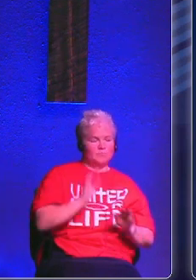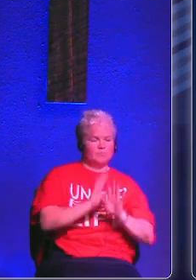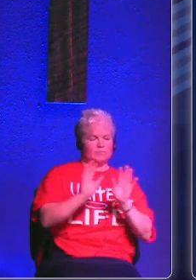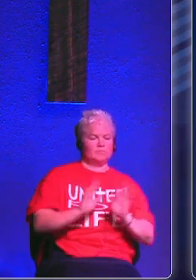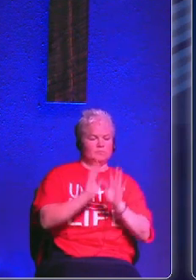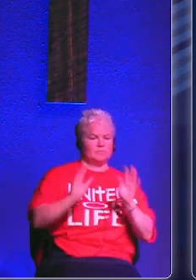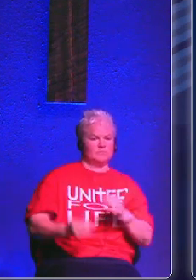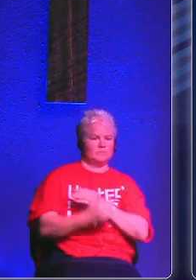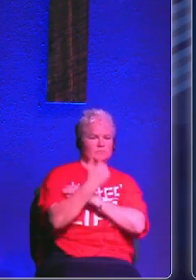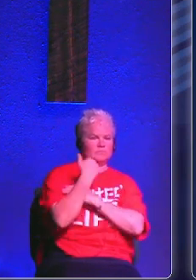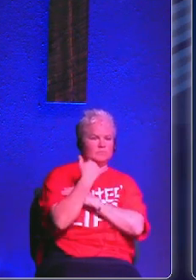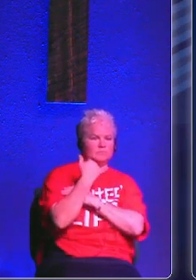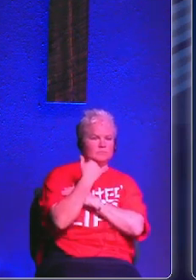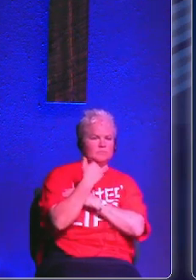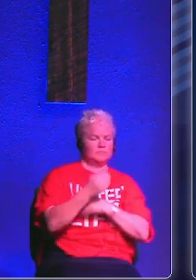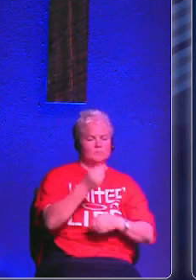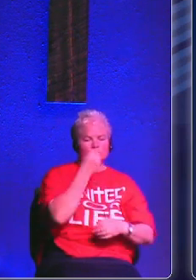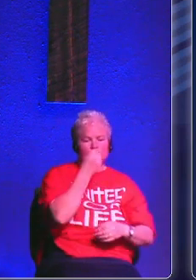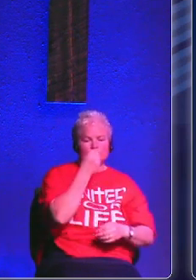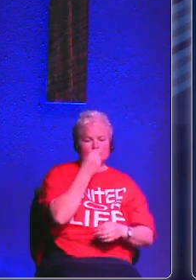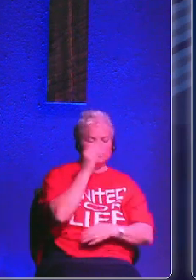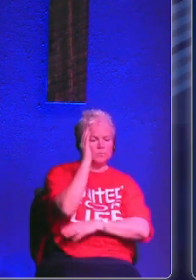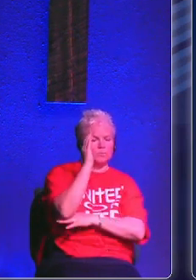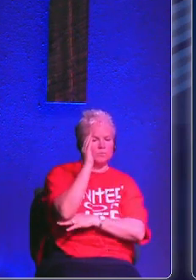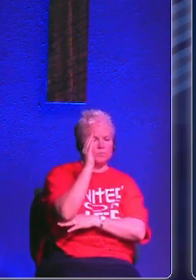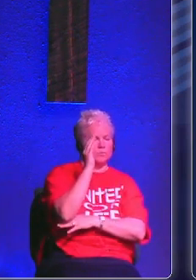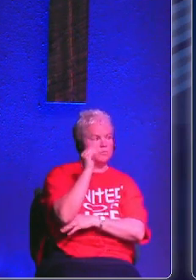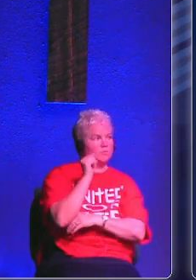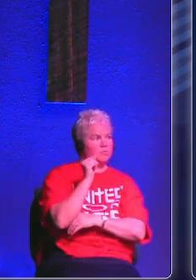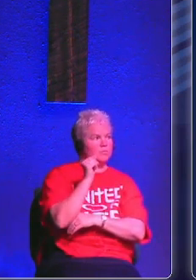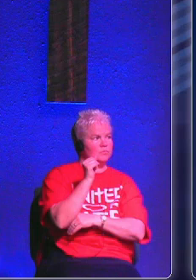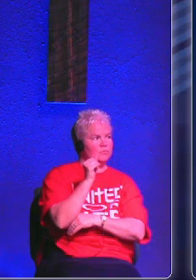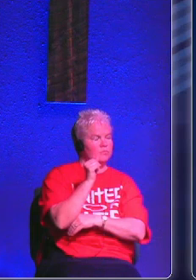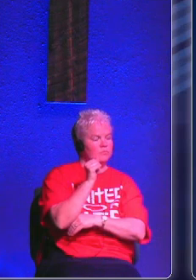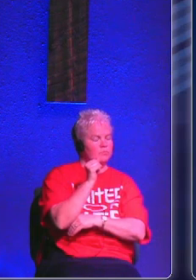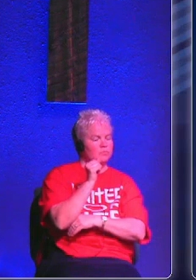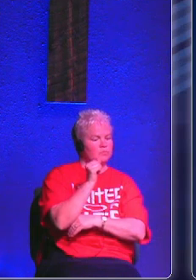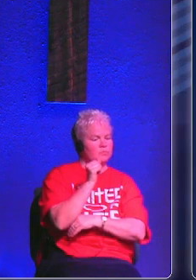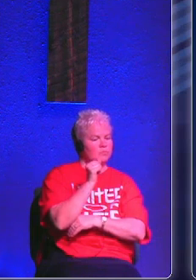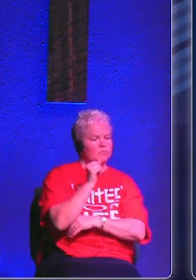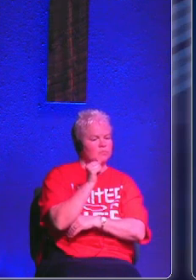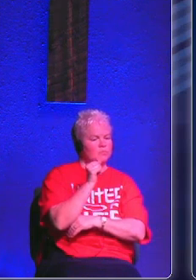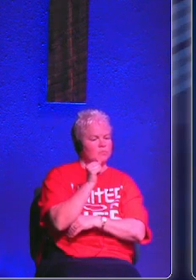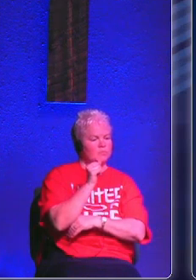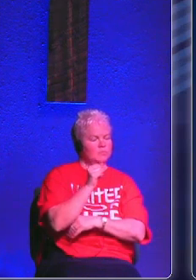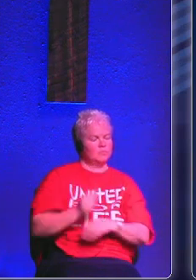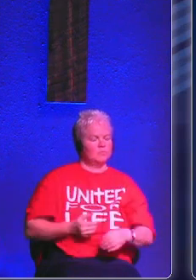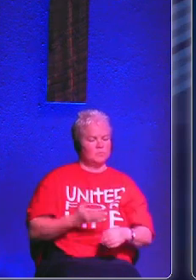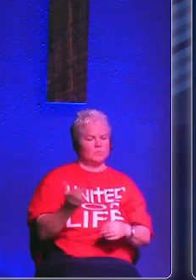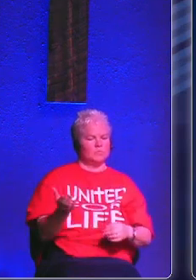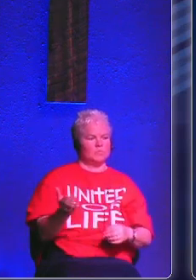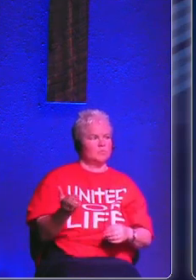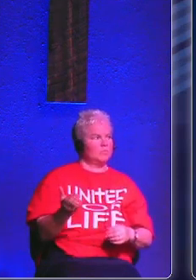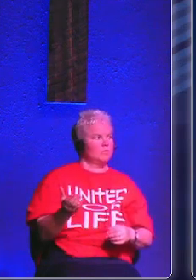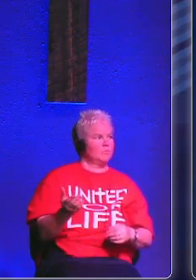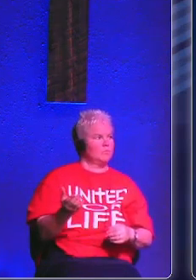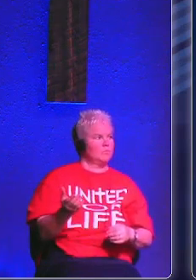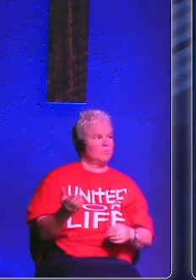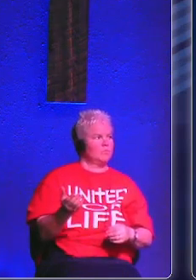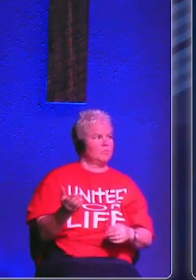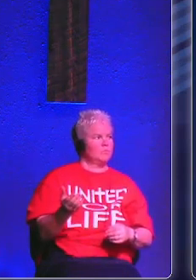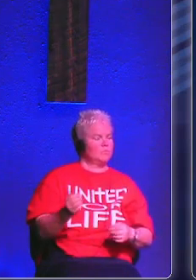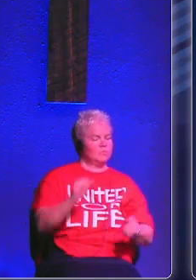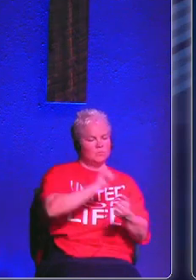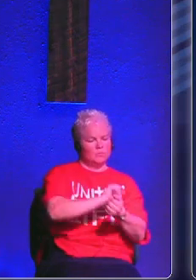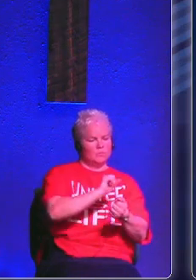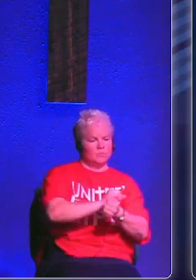morning instead of sleeping in and having brunch, and they come up and they shovel and they make it right. And there's things like that. It takes